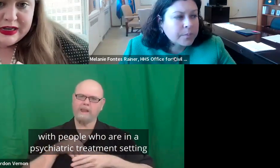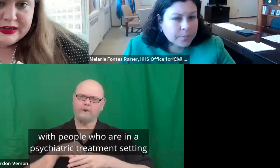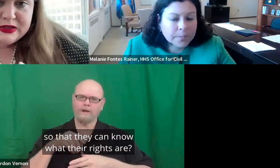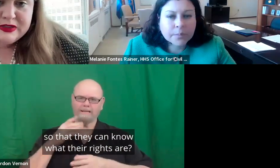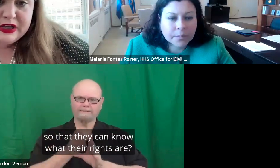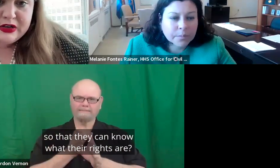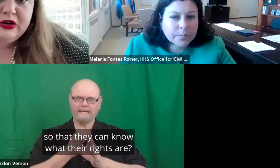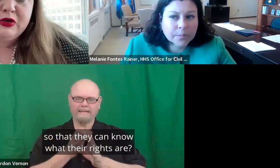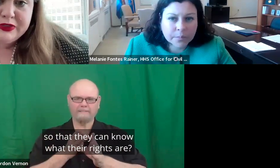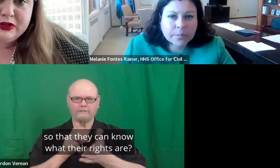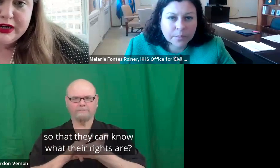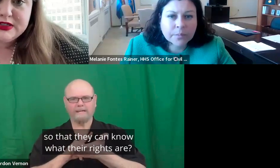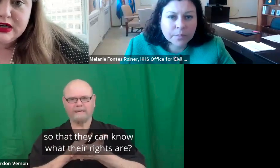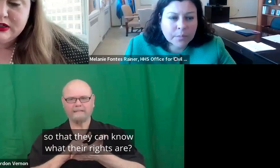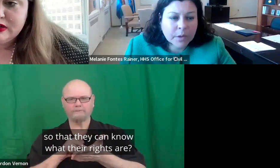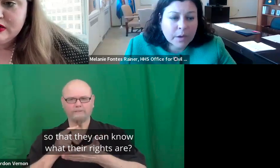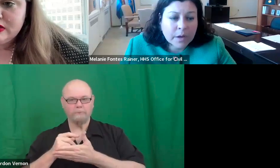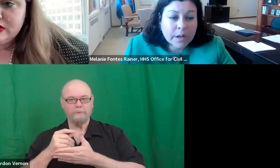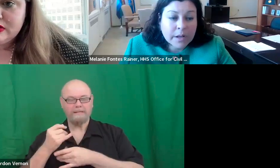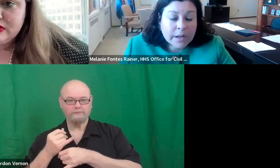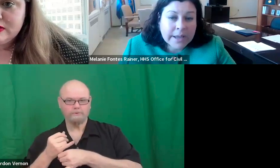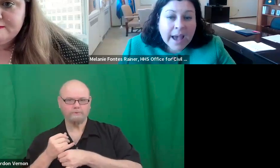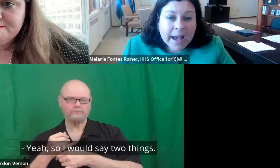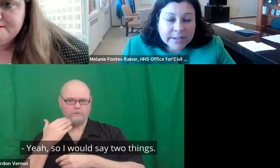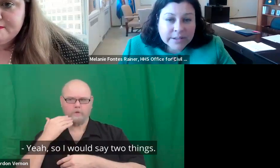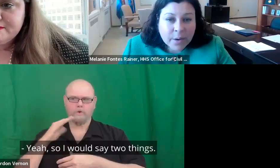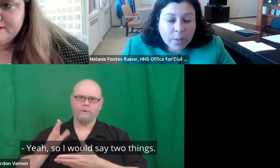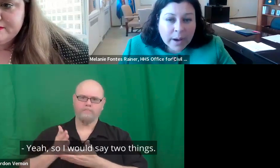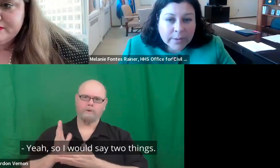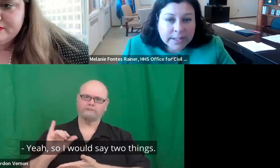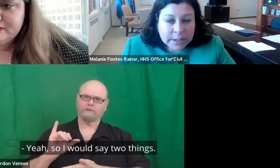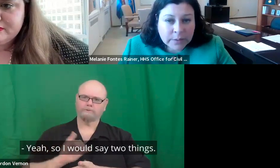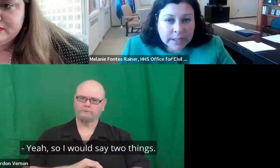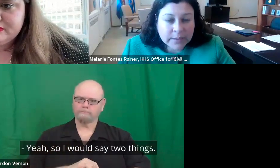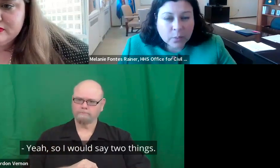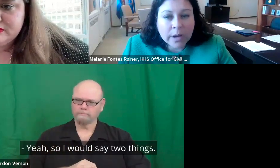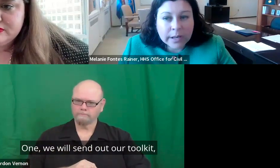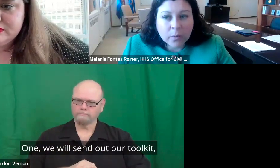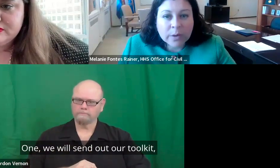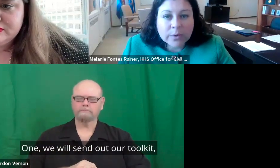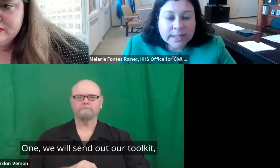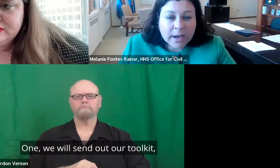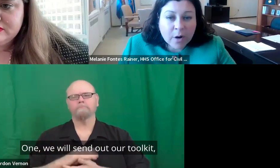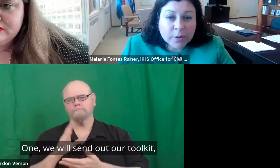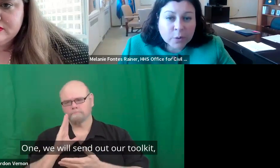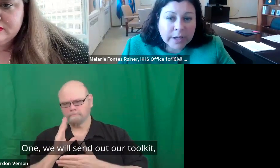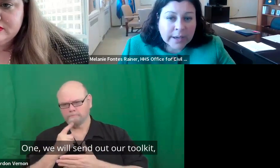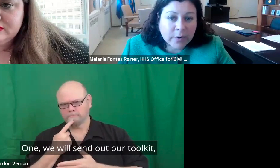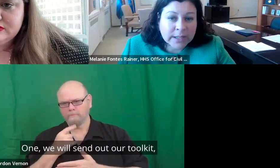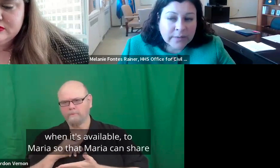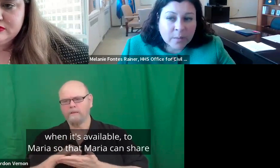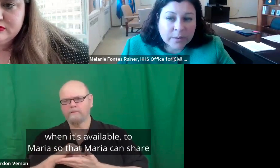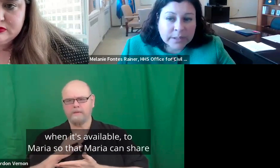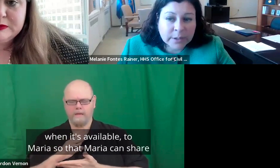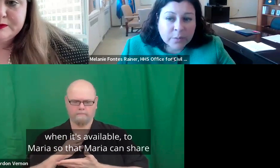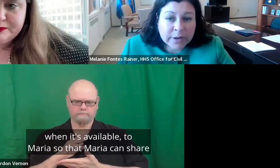treatment setting so that they can know what their rights are? Yeah, so I would say two things. One, we will send out our toolkit